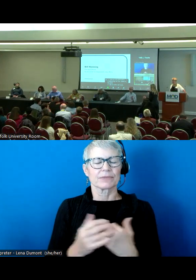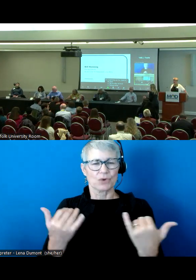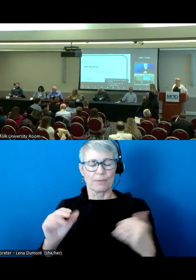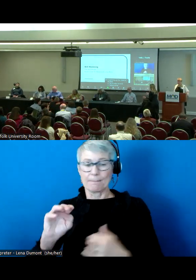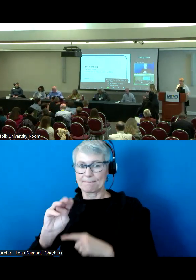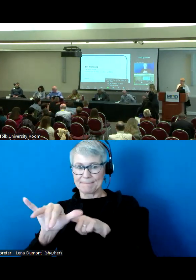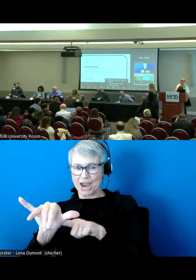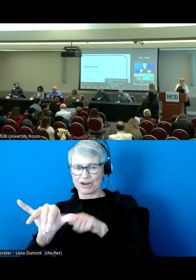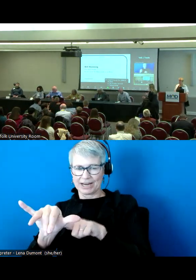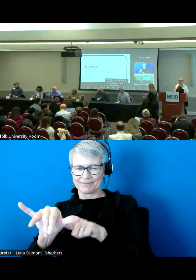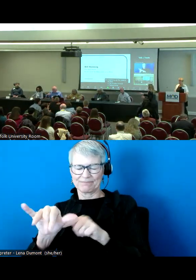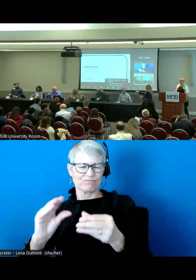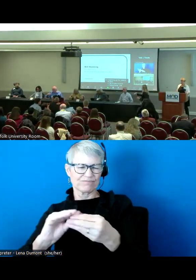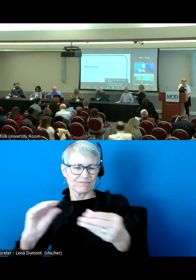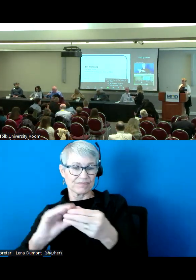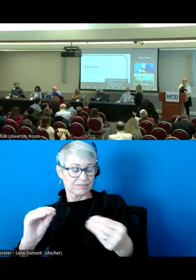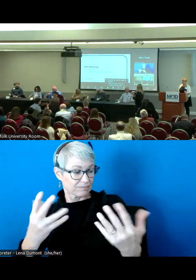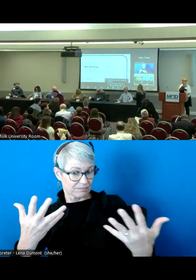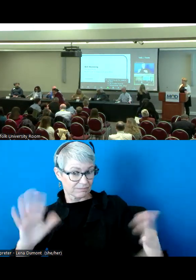Okay, all set?